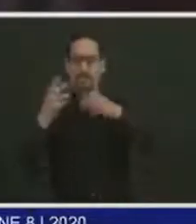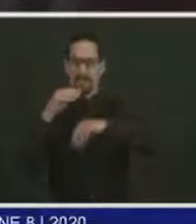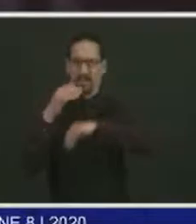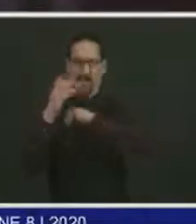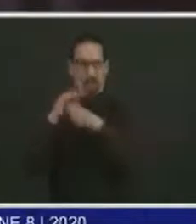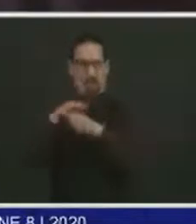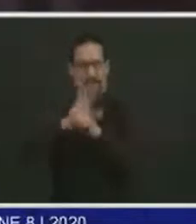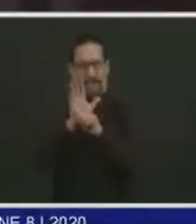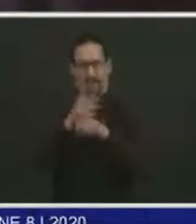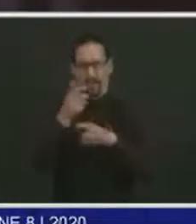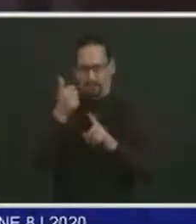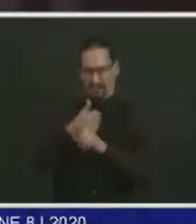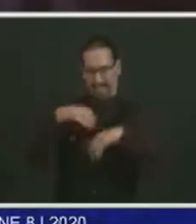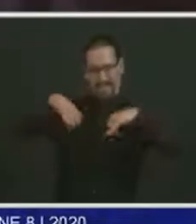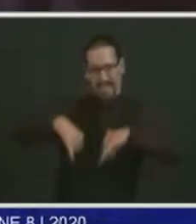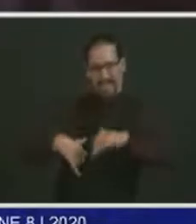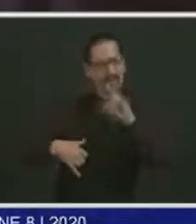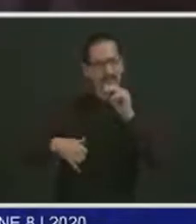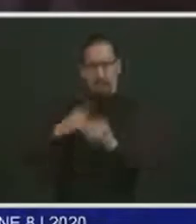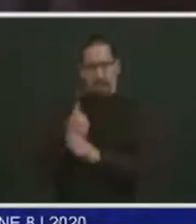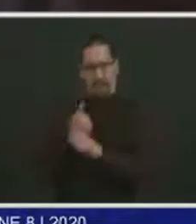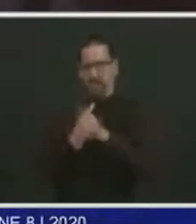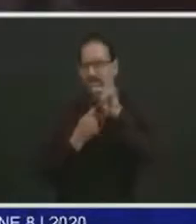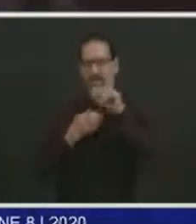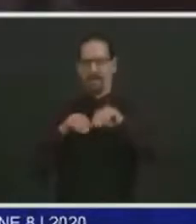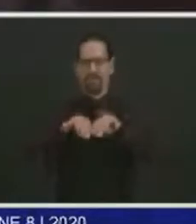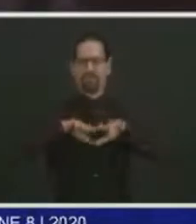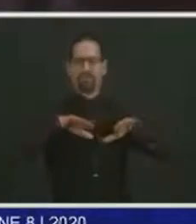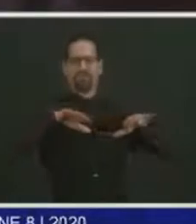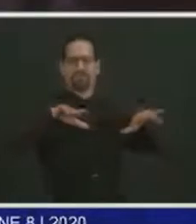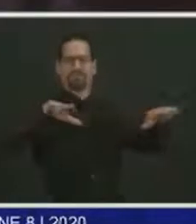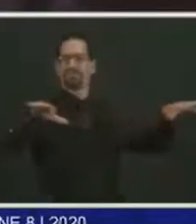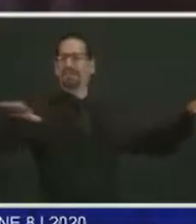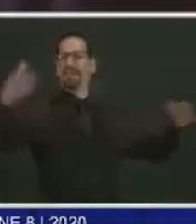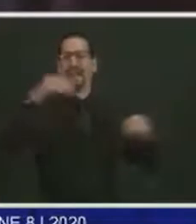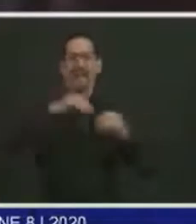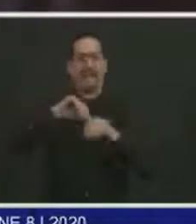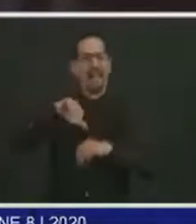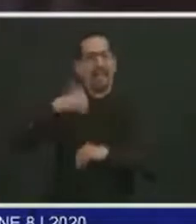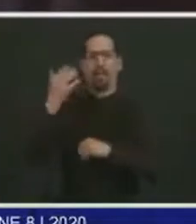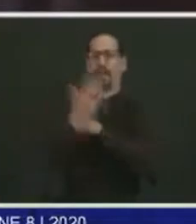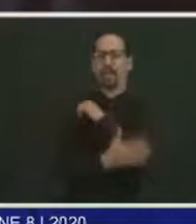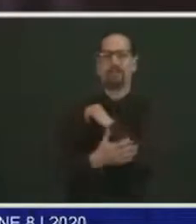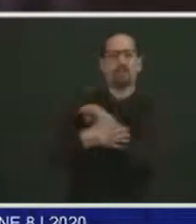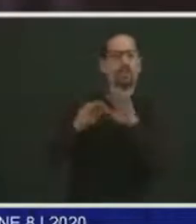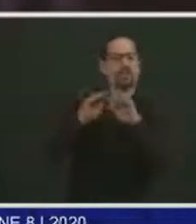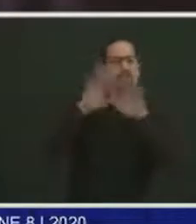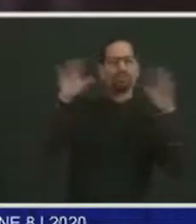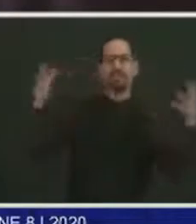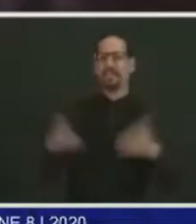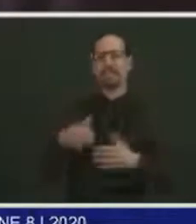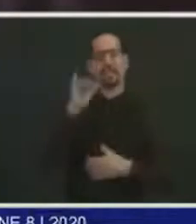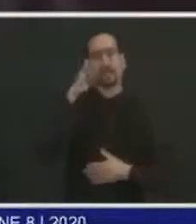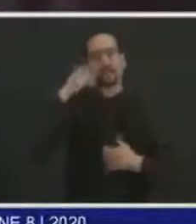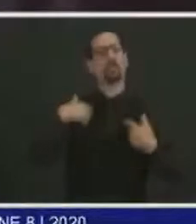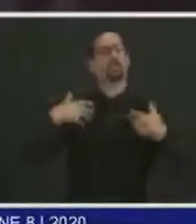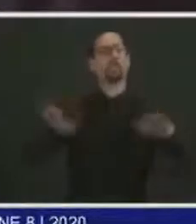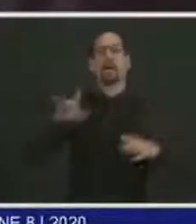down. Well, now we shouldn't have to do that again, because we have the testing, we have the contact